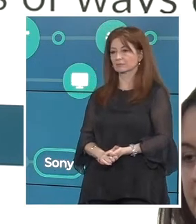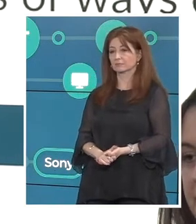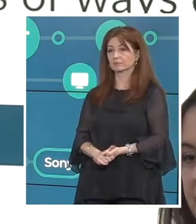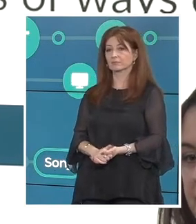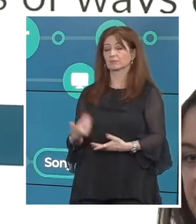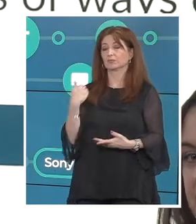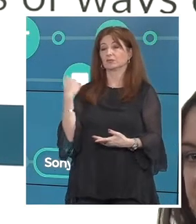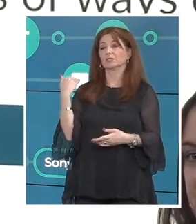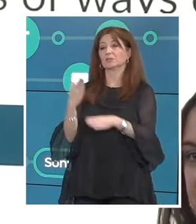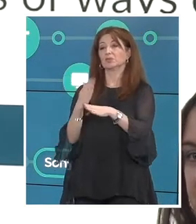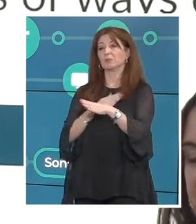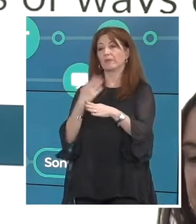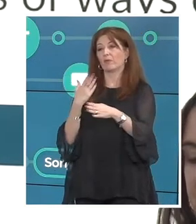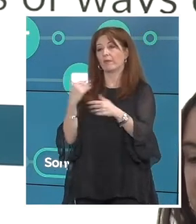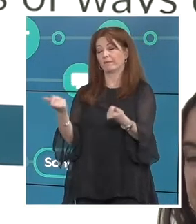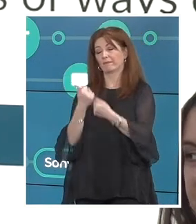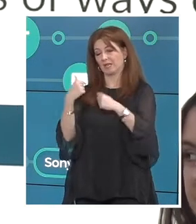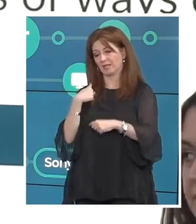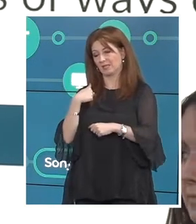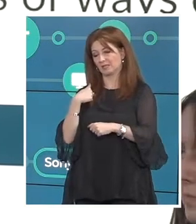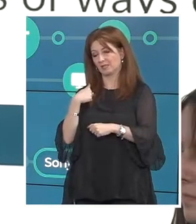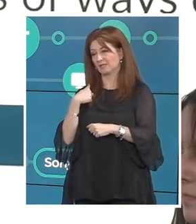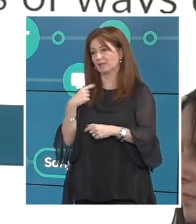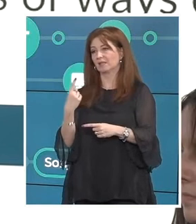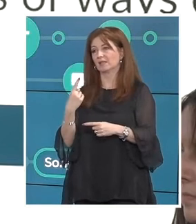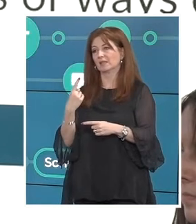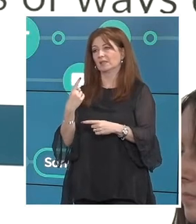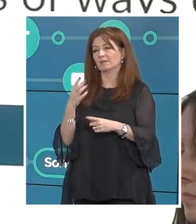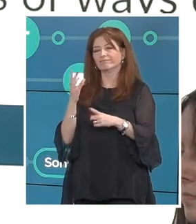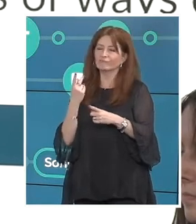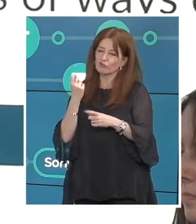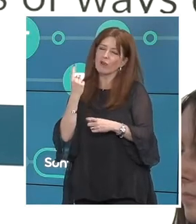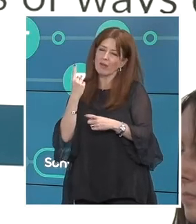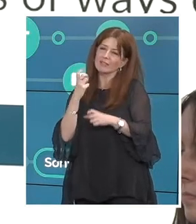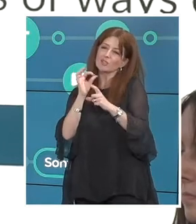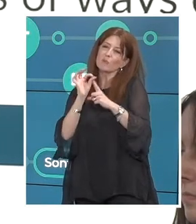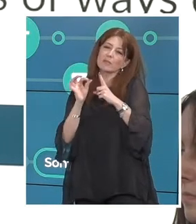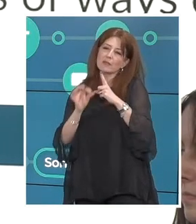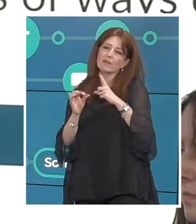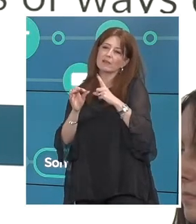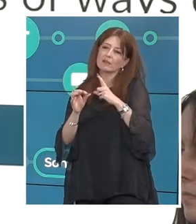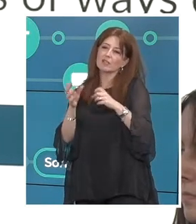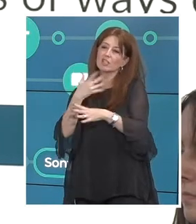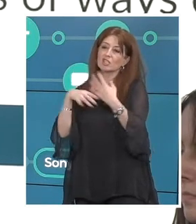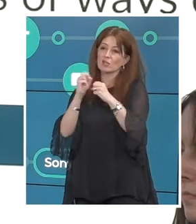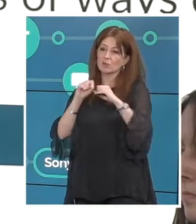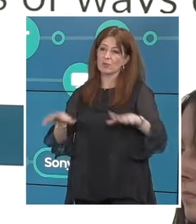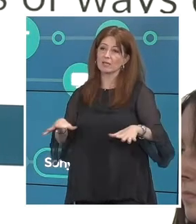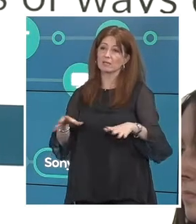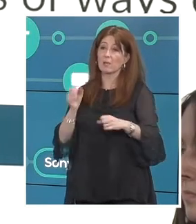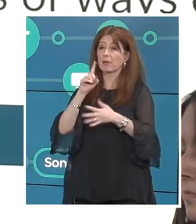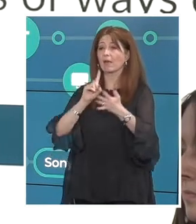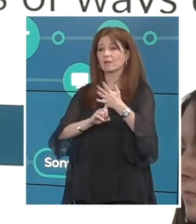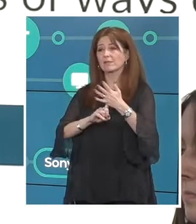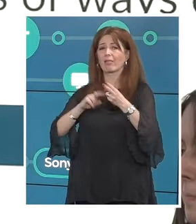Just before I finish, not specifically on social media, but I just wanted to mention as well about Bsl interpretation. That's something I